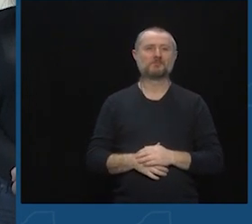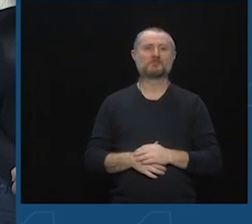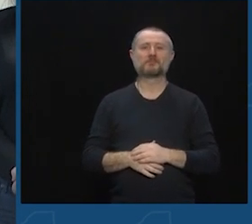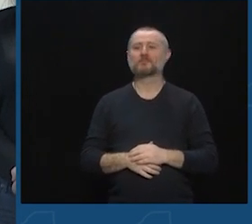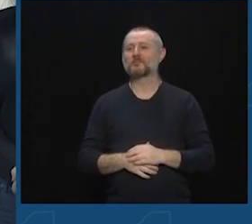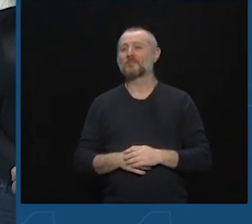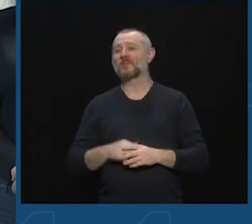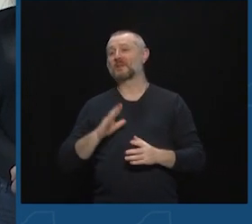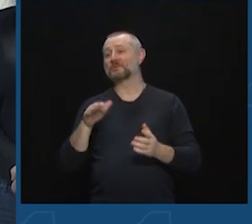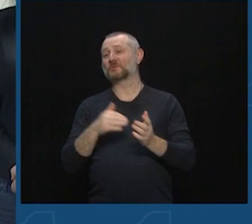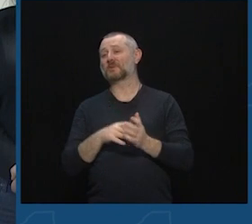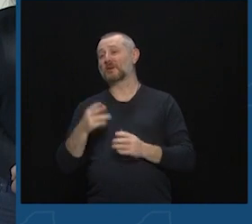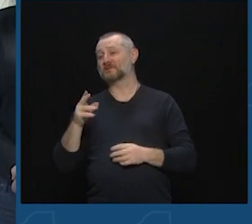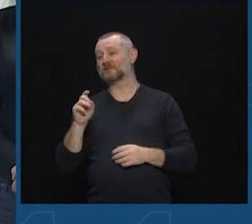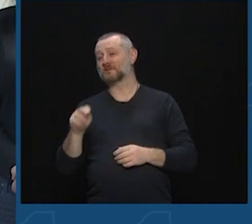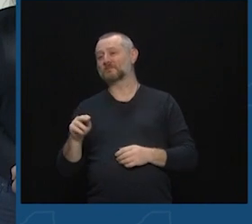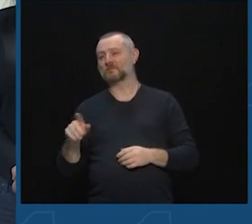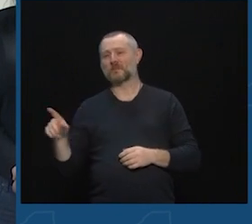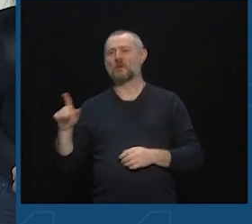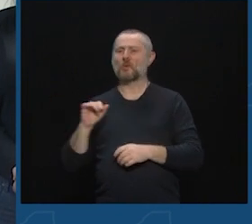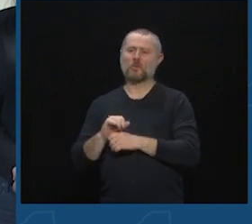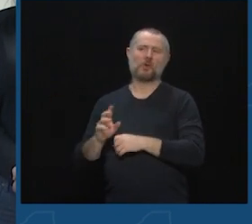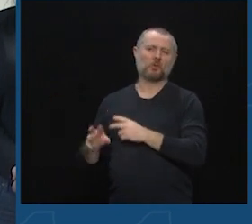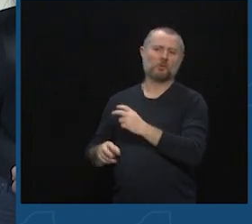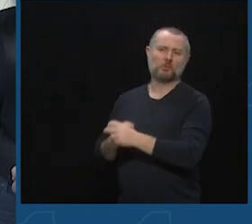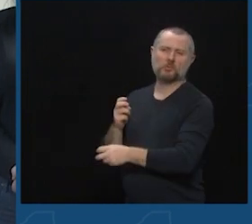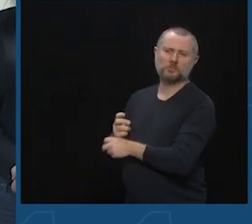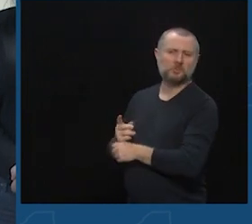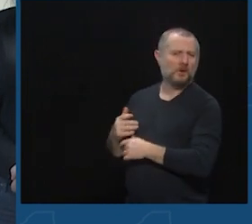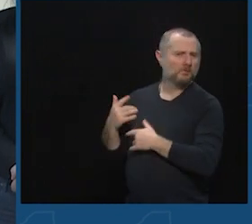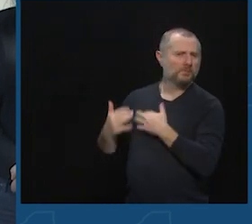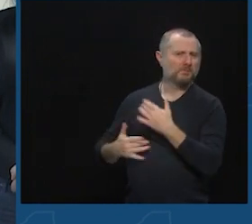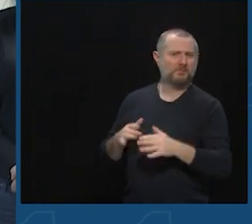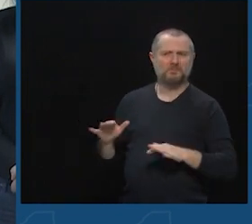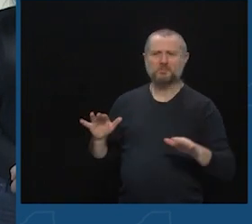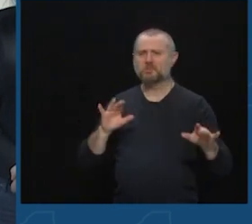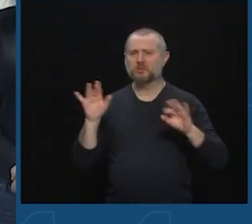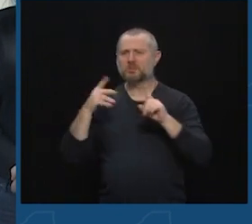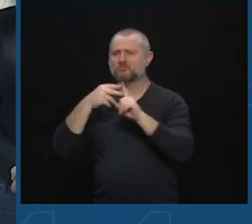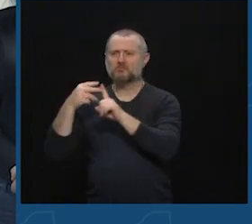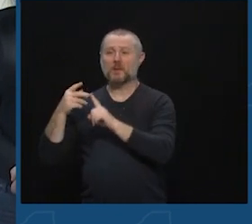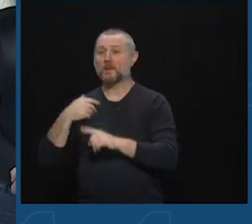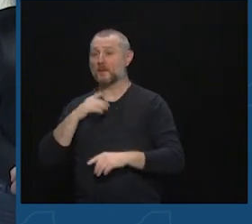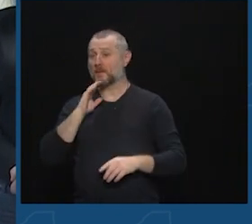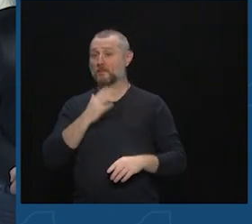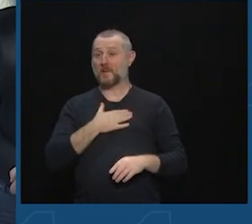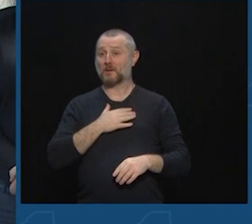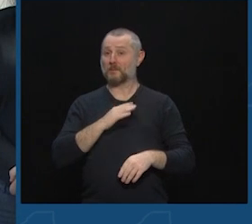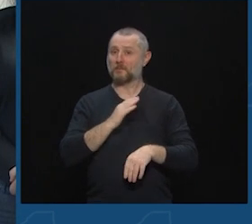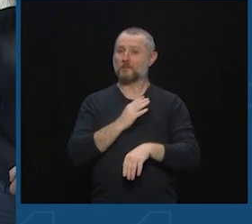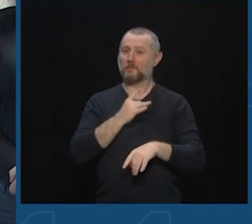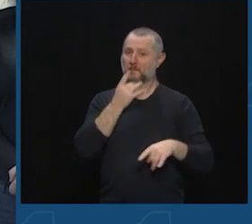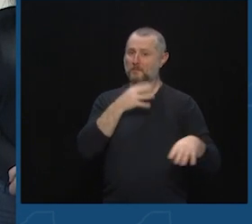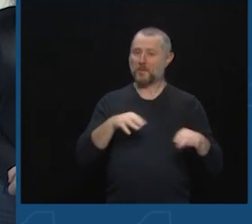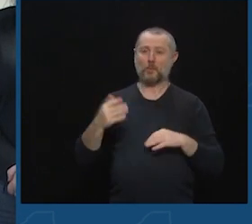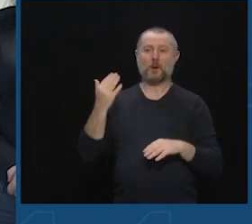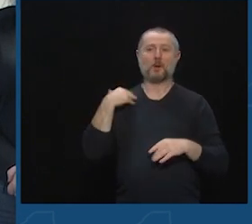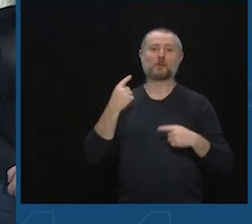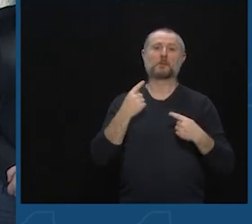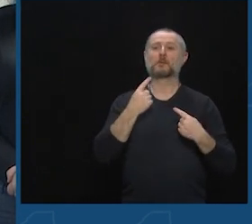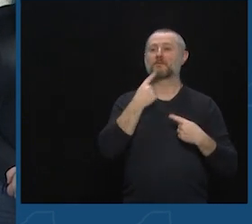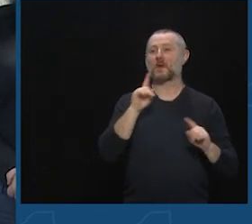Central Hudson especially, has made such incredible strides forward to bring back a lot of power. Our power came back on last night. Thank you personally.